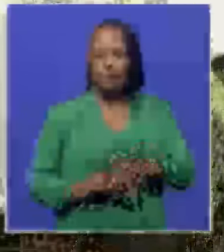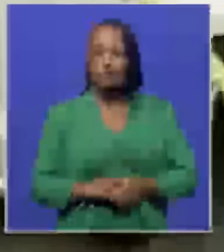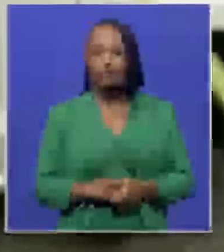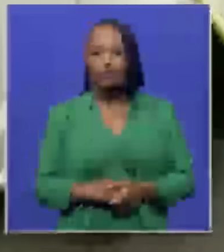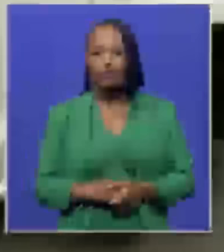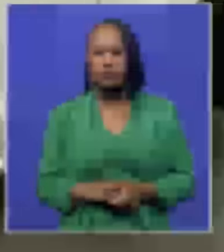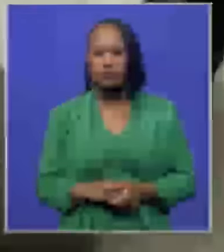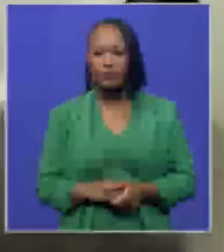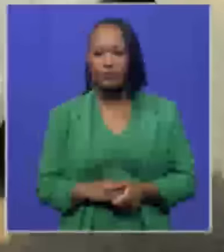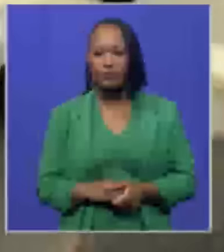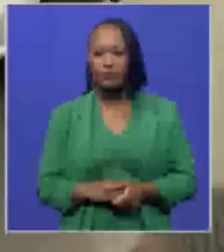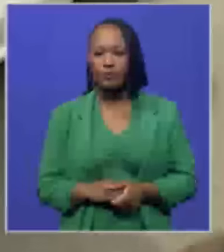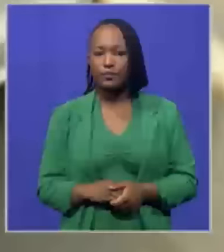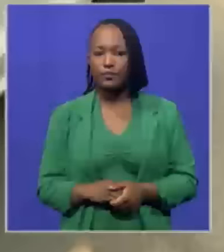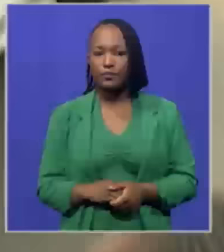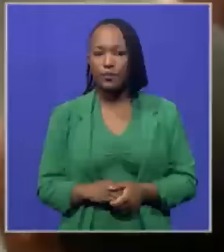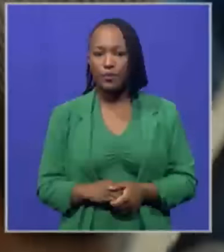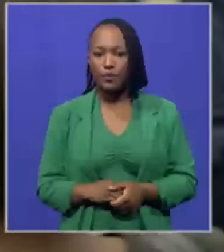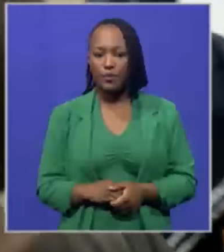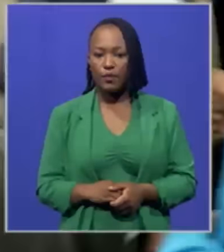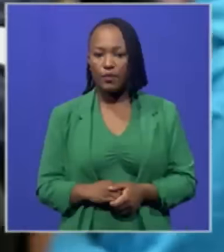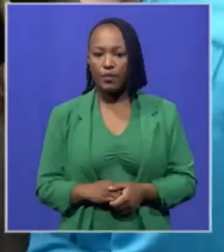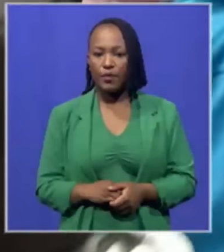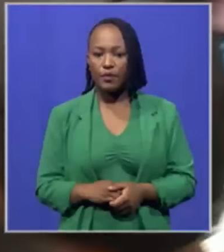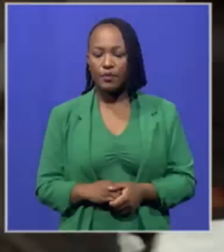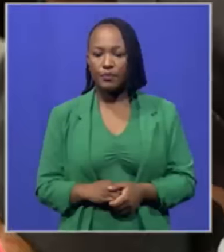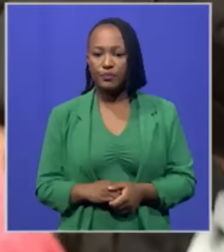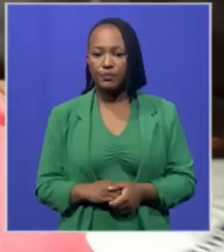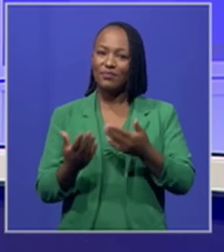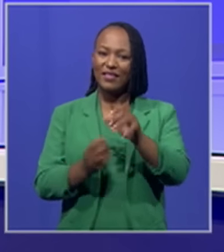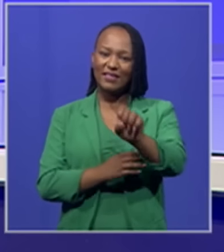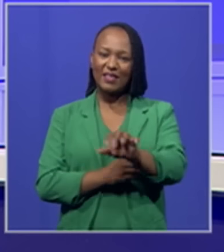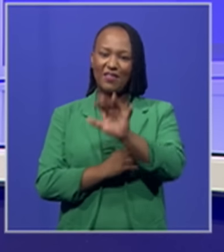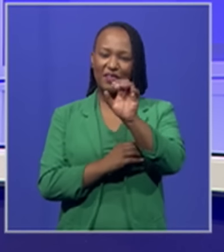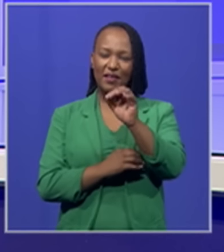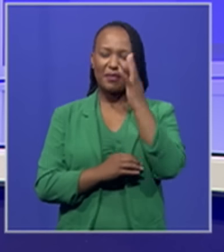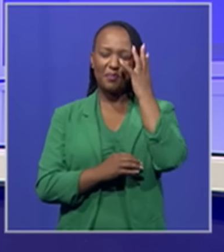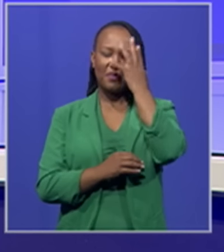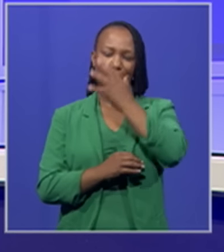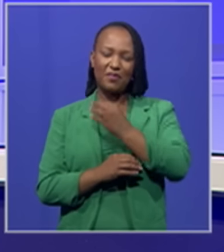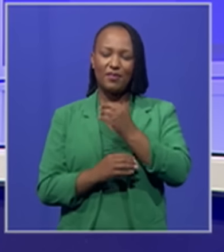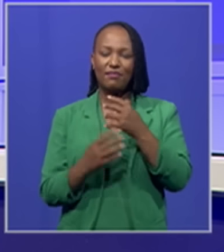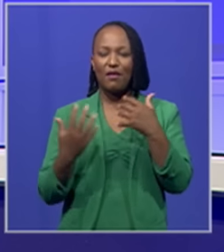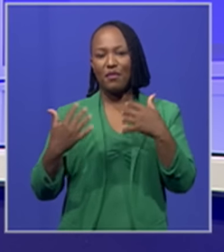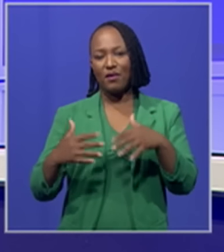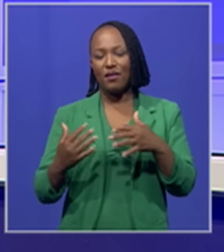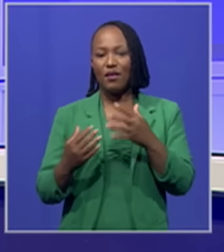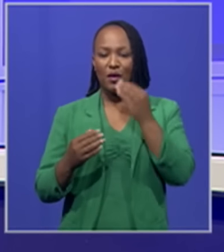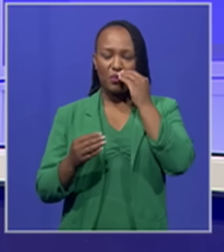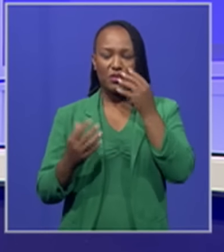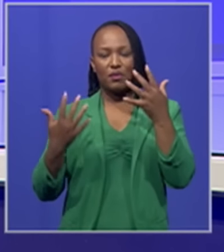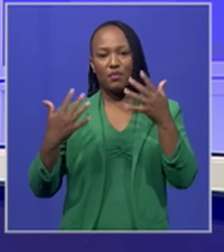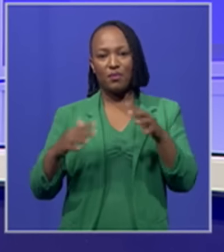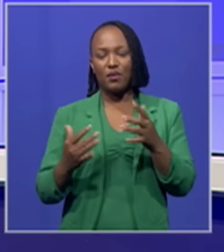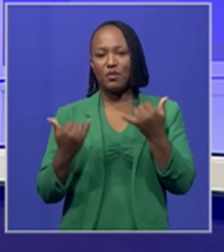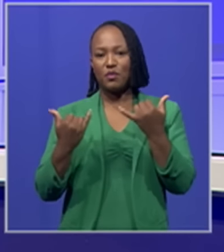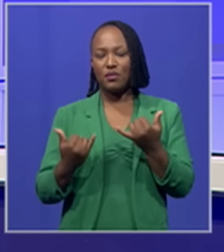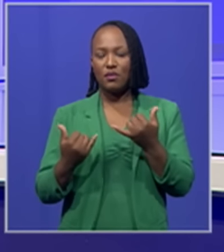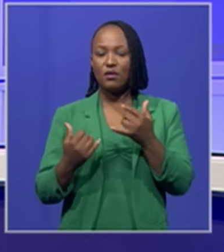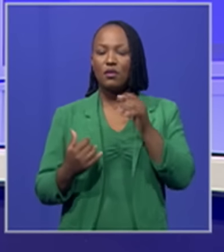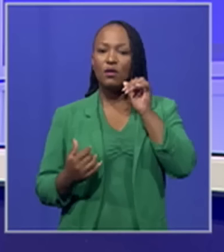Pebe wa dikgang tsa SABC mo Mahikeng. Dindile kalo mogaetso sa thapame eno dikgang tsa